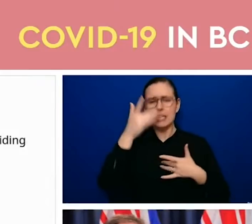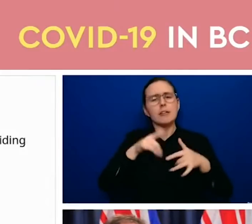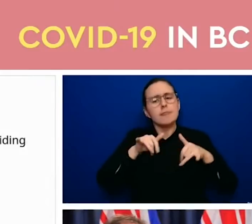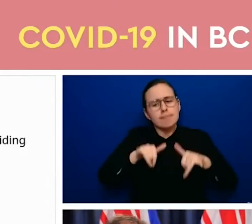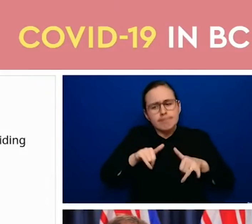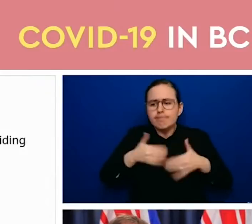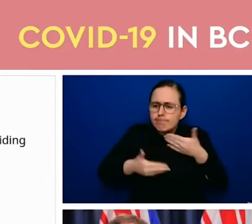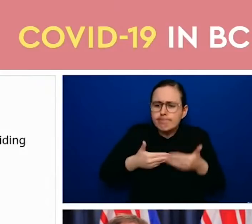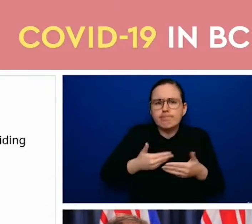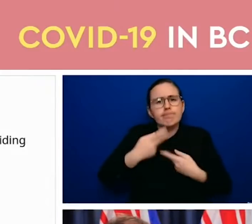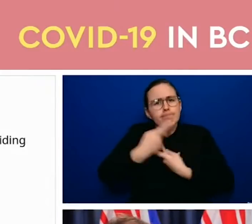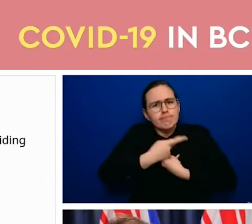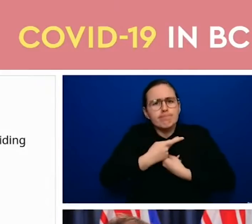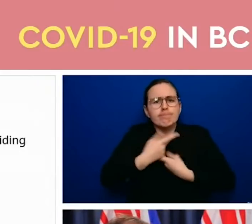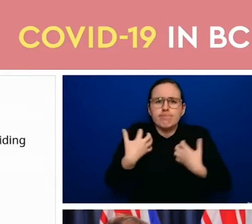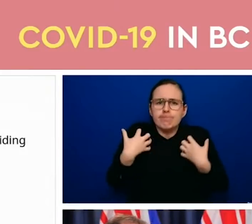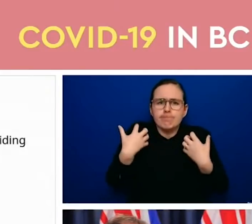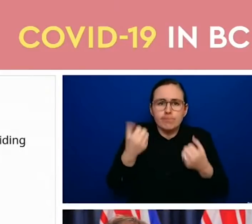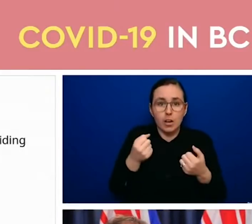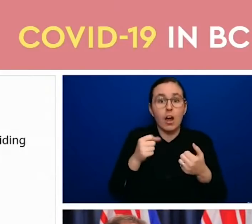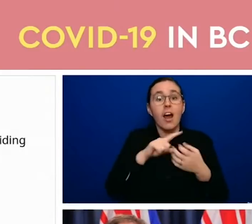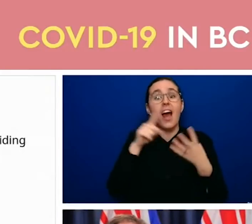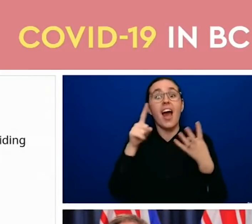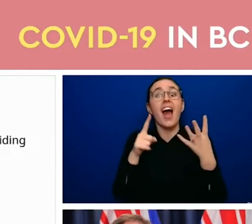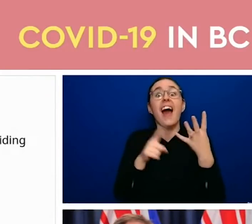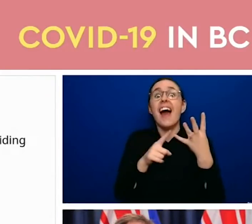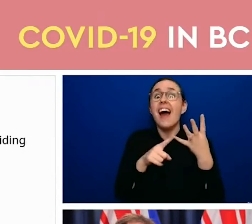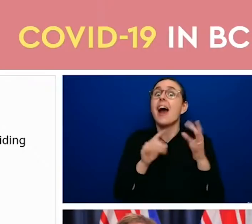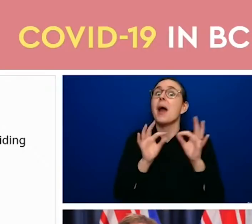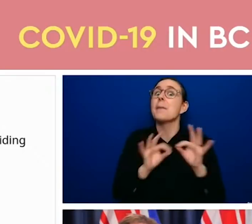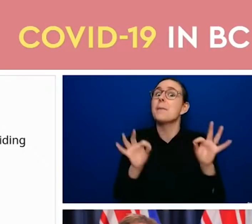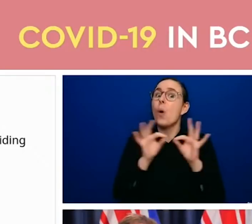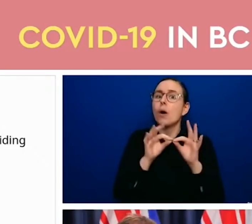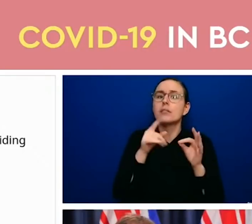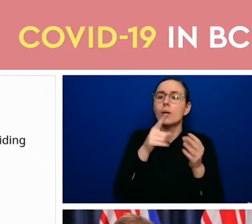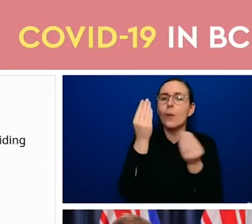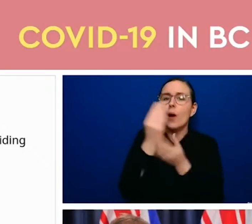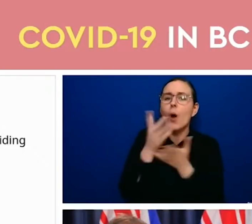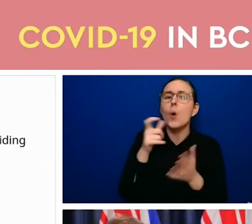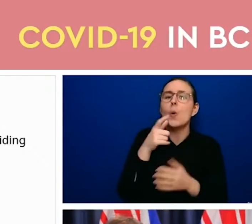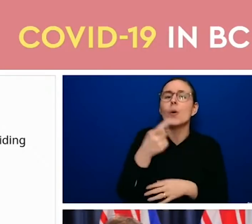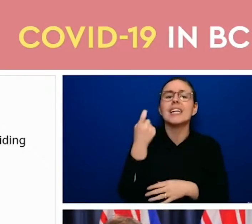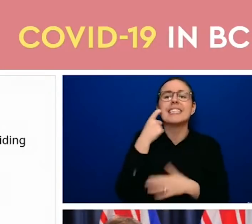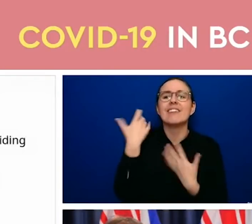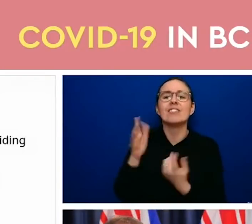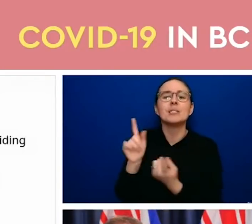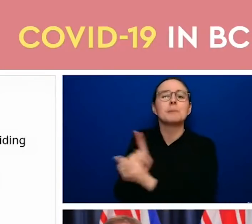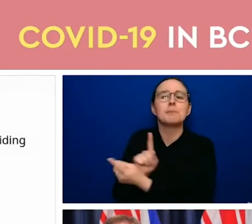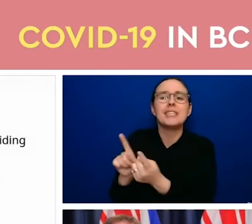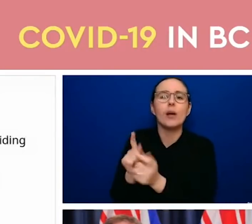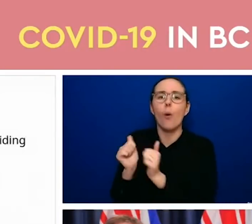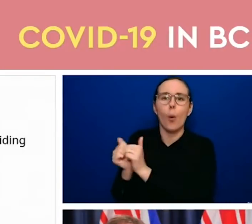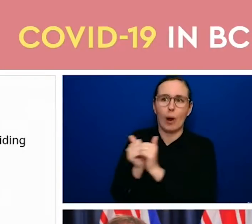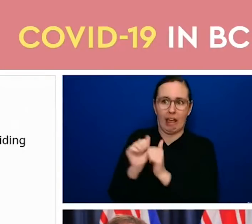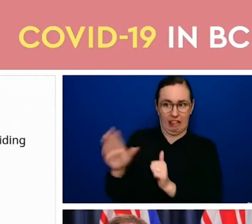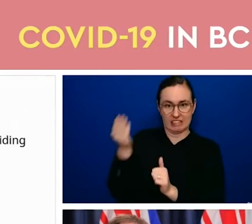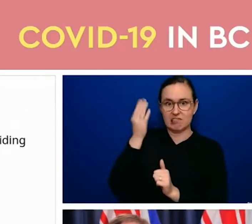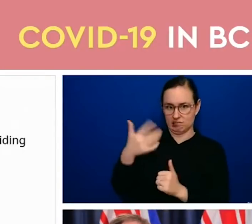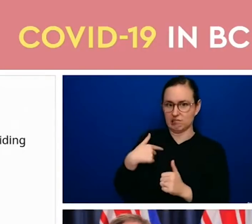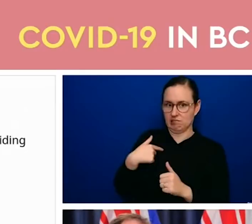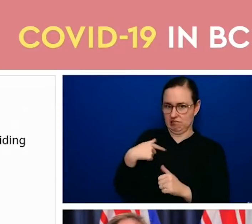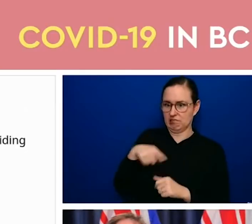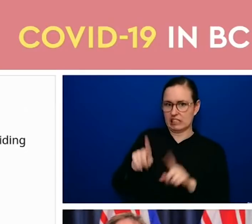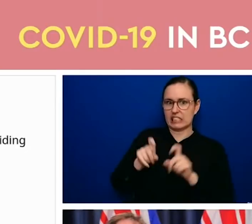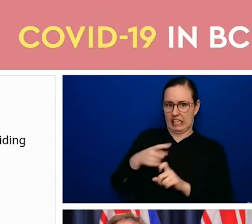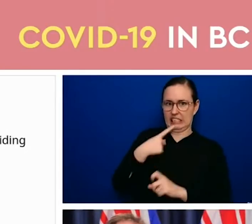of the general public will be able to access tests to use to understand their own symptoms and illness. So what we've done from the beginning, as